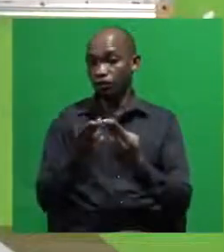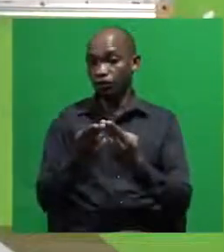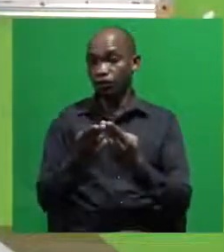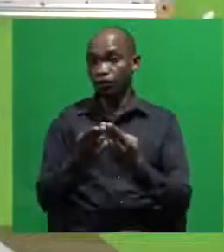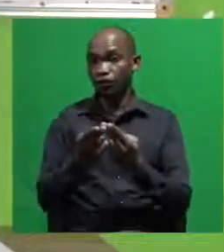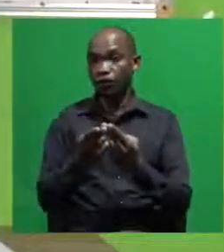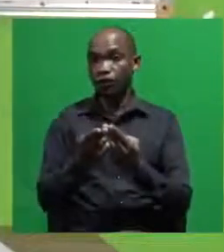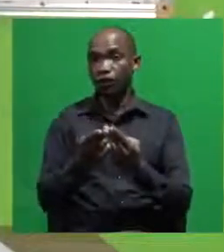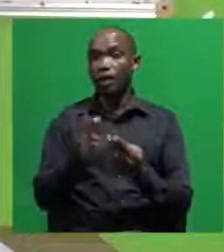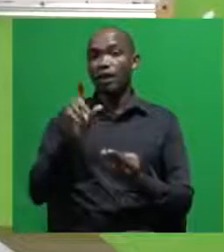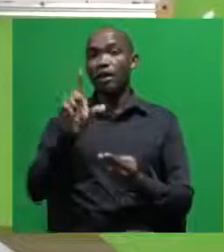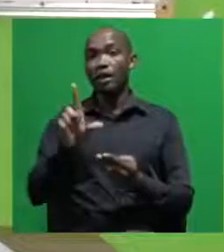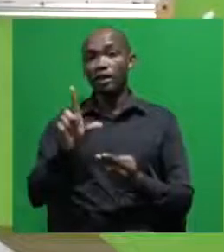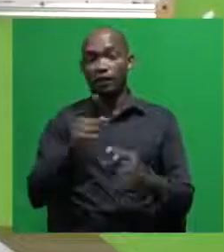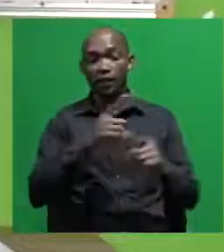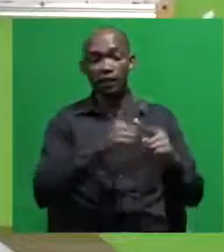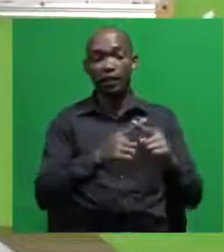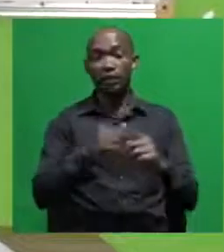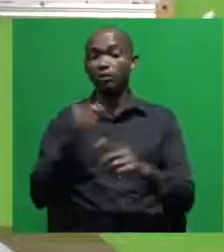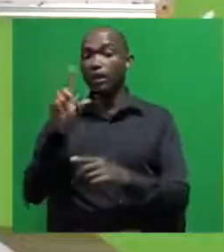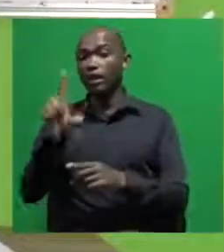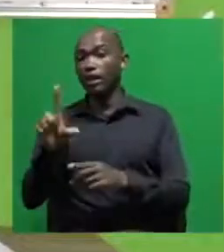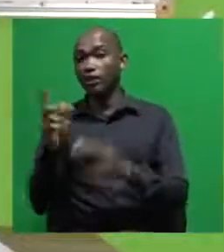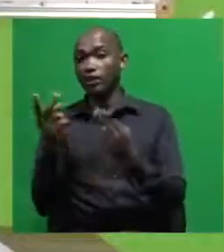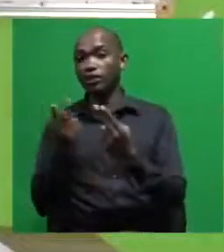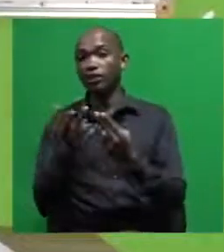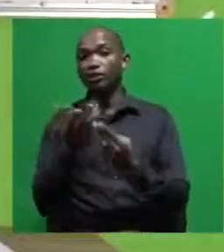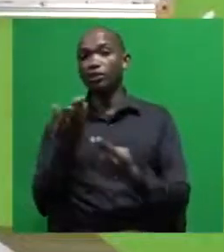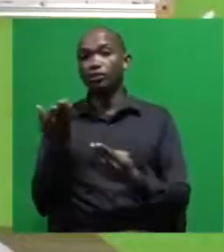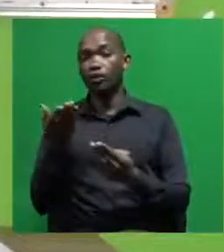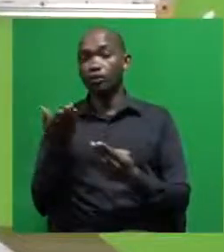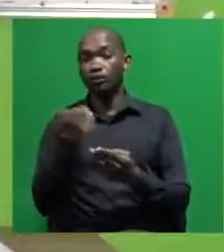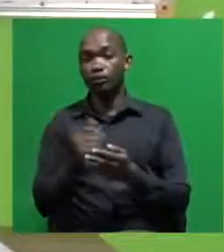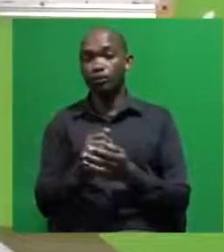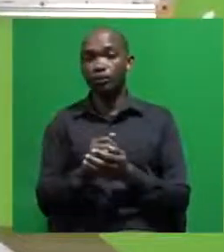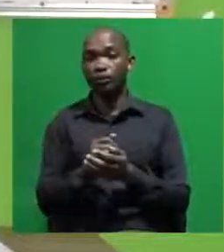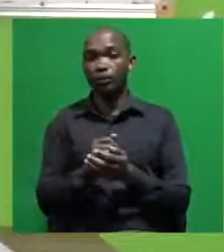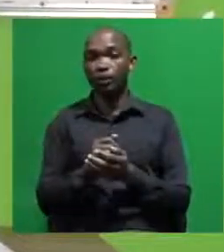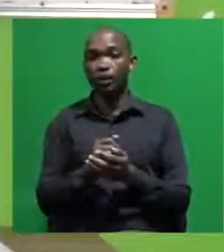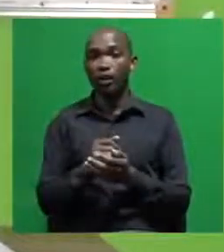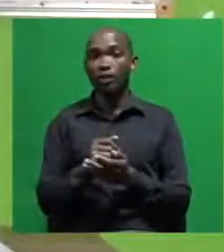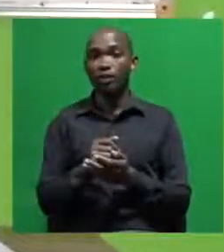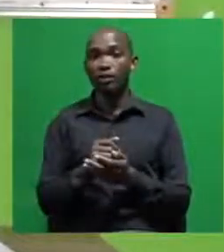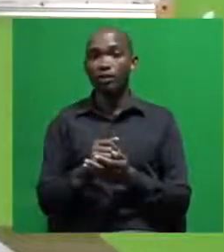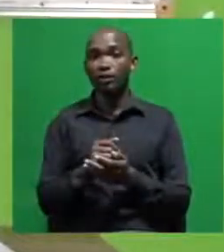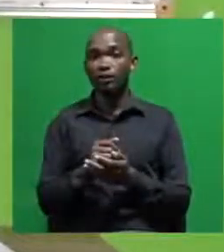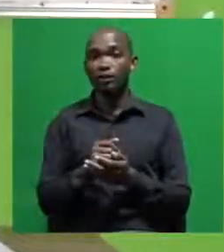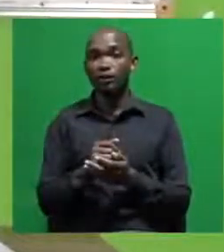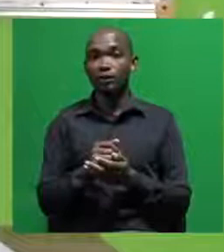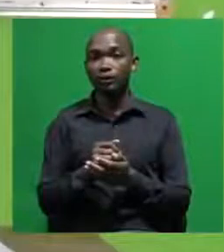So length times length is equal to what? Length times length